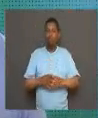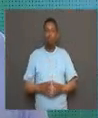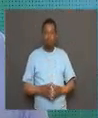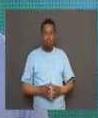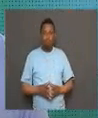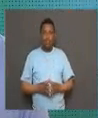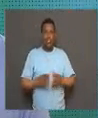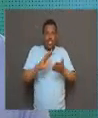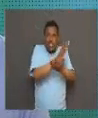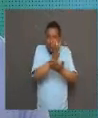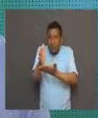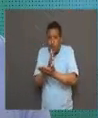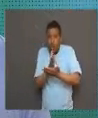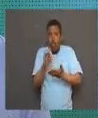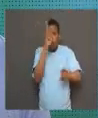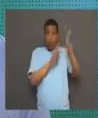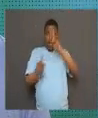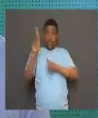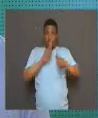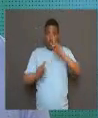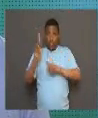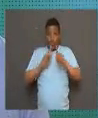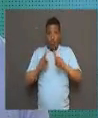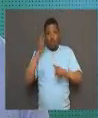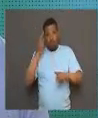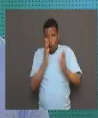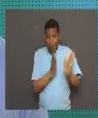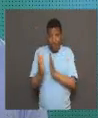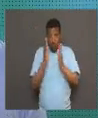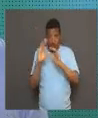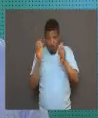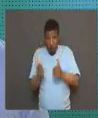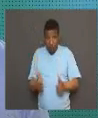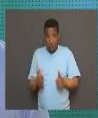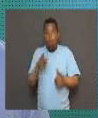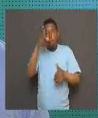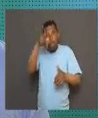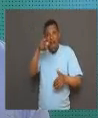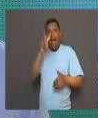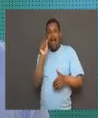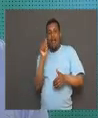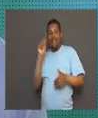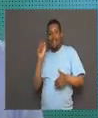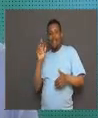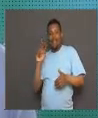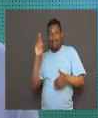The distribution of population forms a pattern.